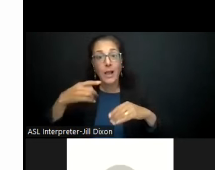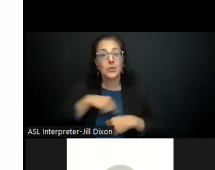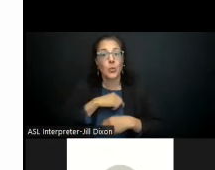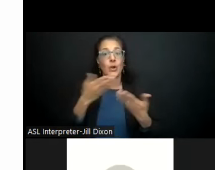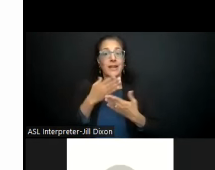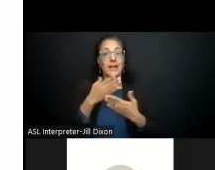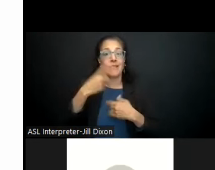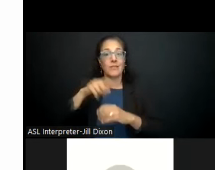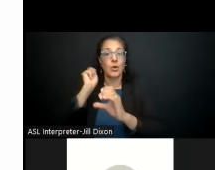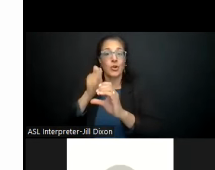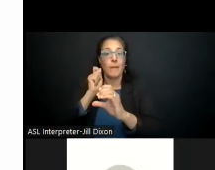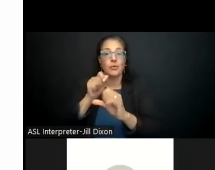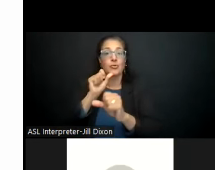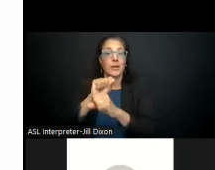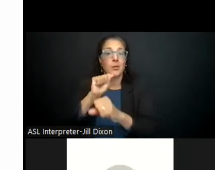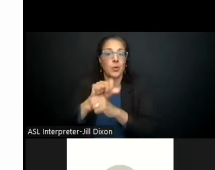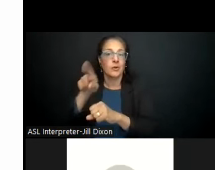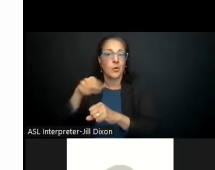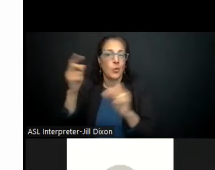work.